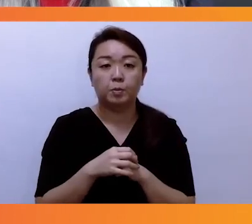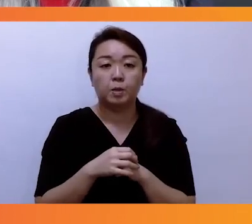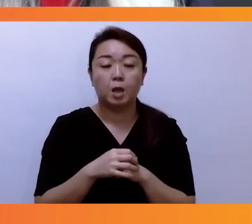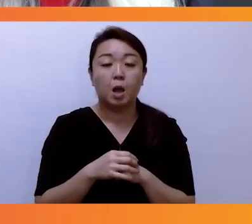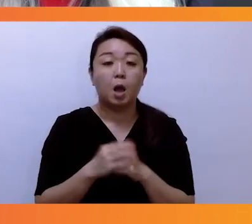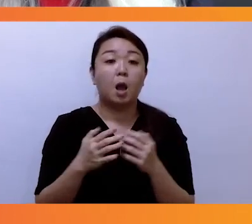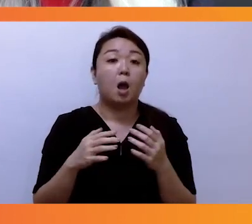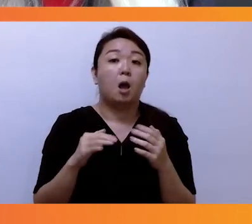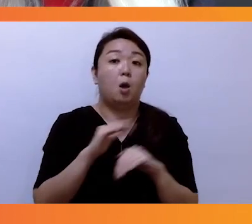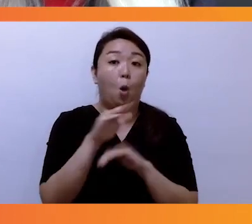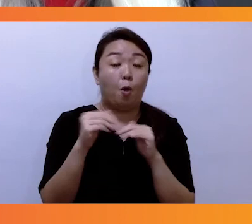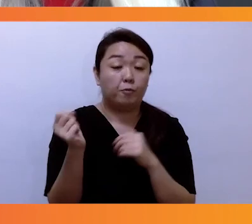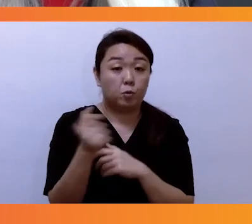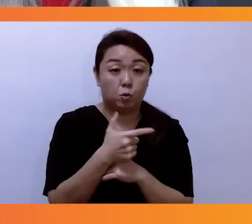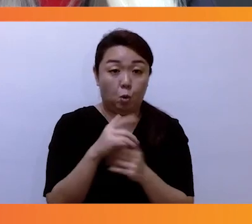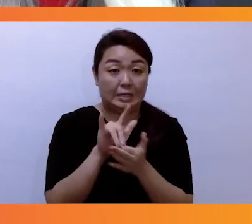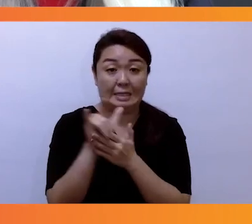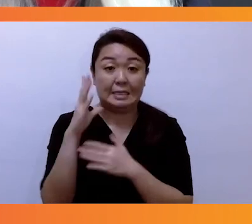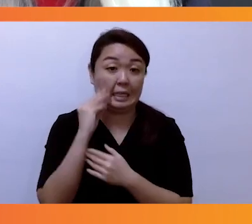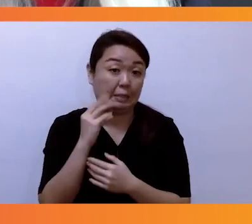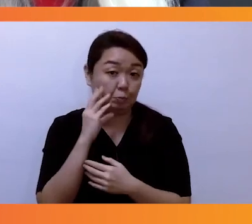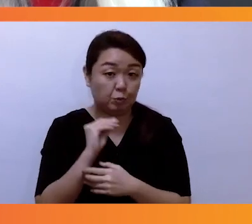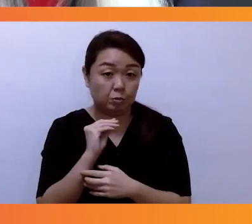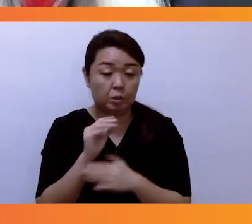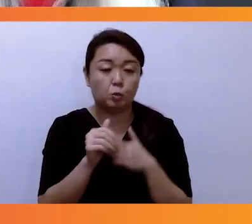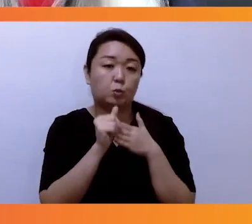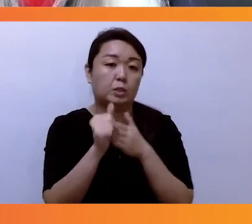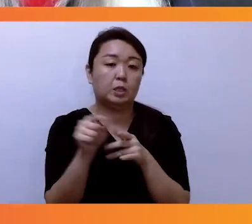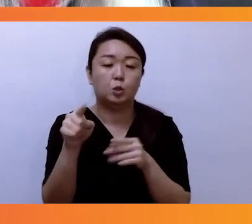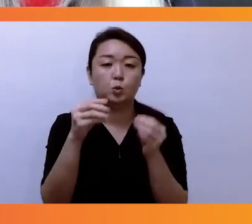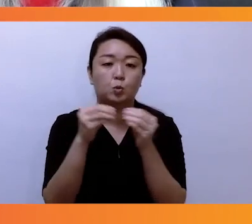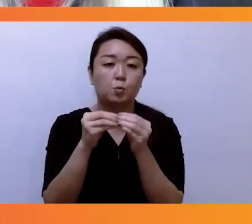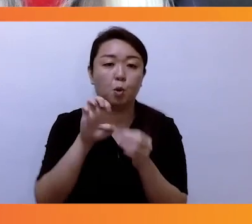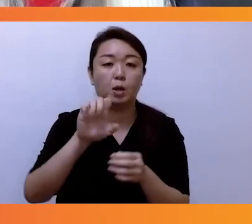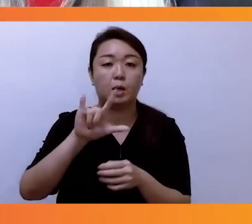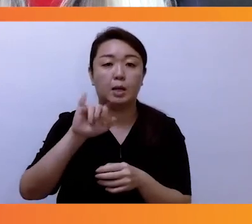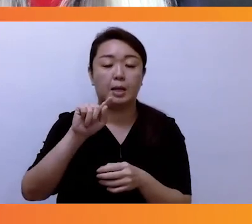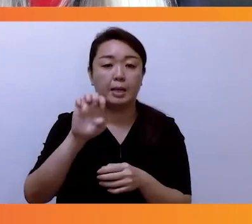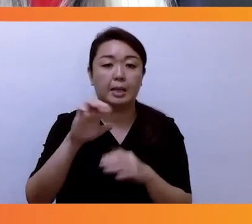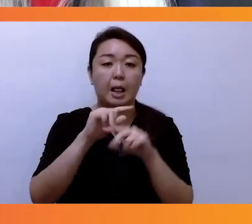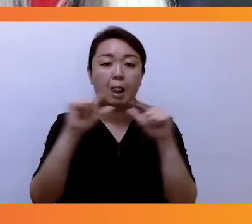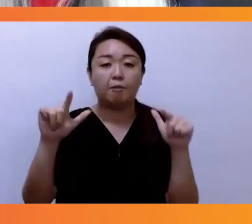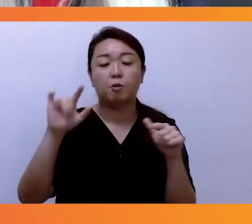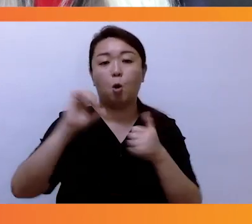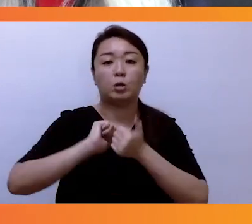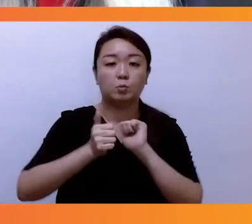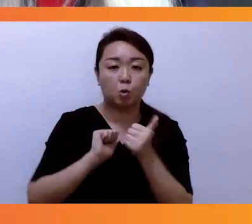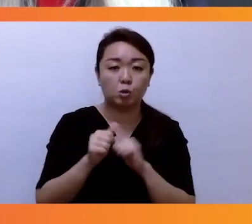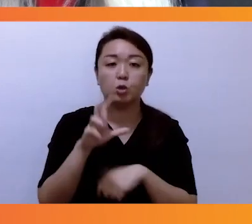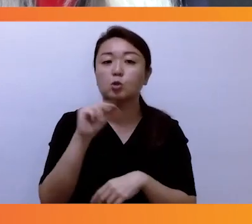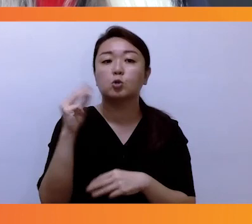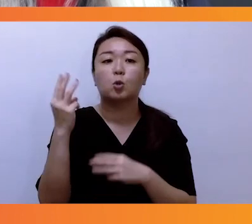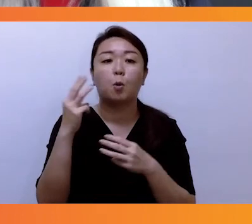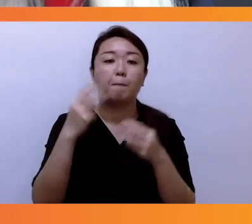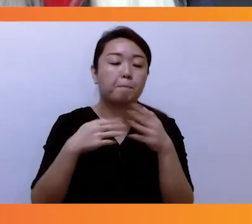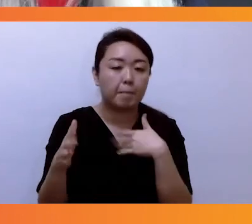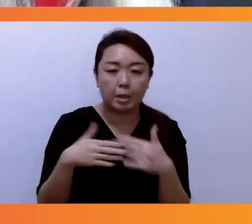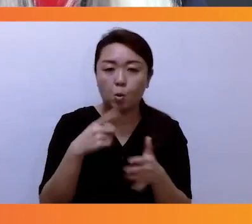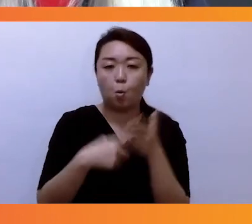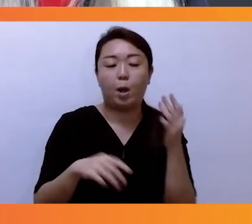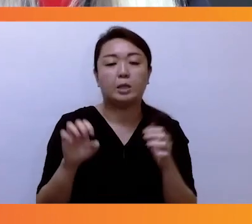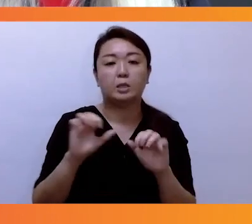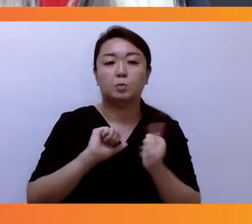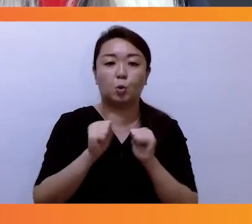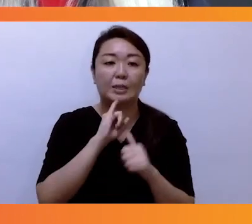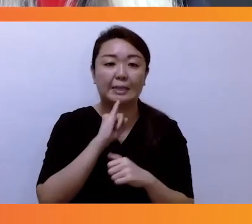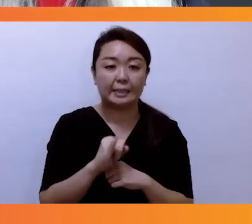as well. Overall, those experiences are going to lead to a more elite level of sport, no matter what